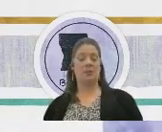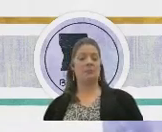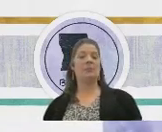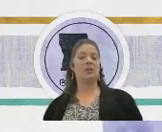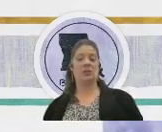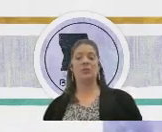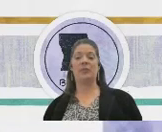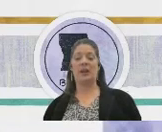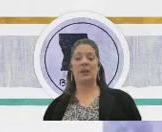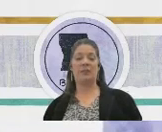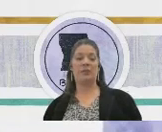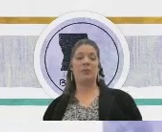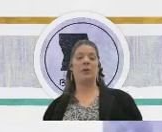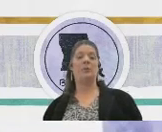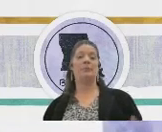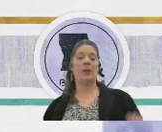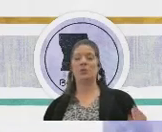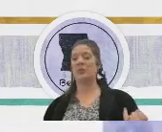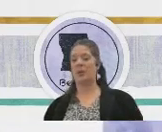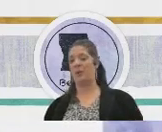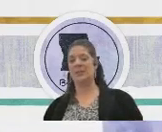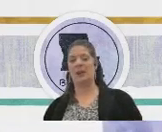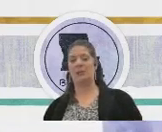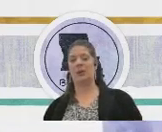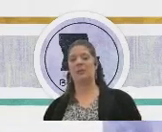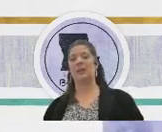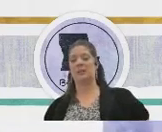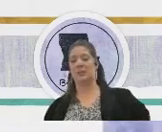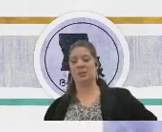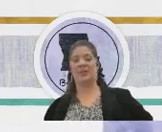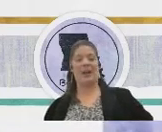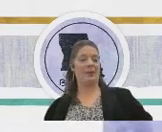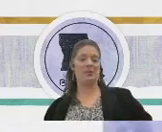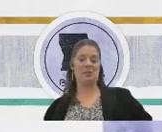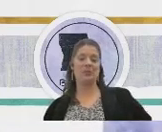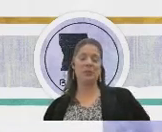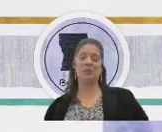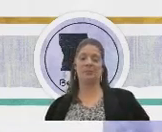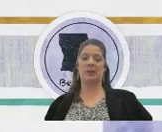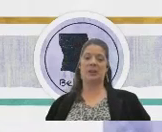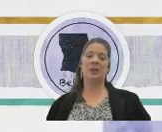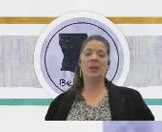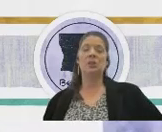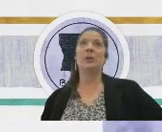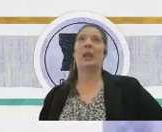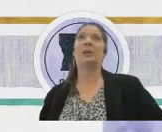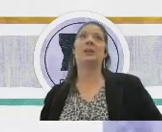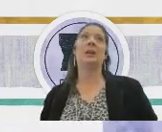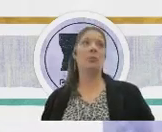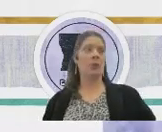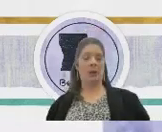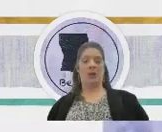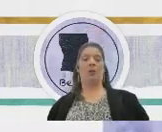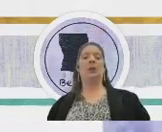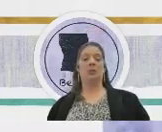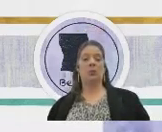to continue to flag that for you all. Make sure that you're always downloading the latest version of the application before you submit it to a